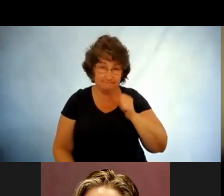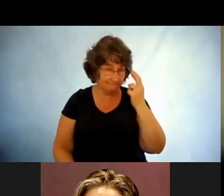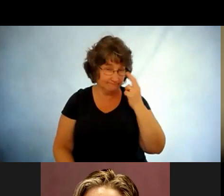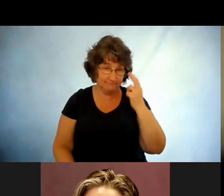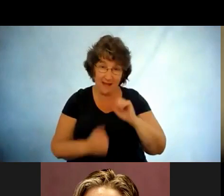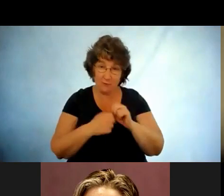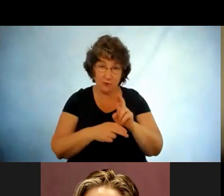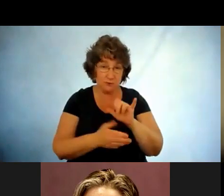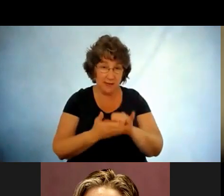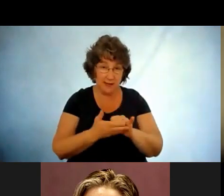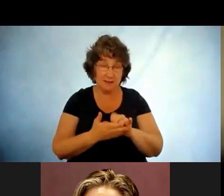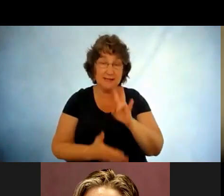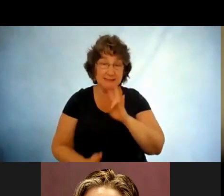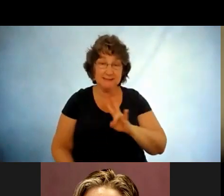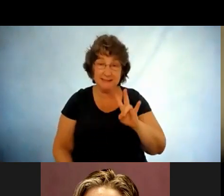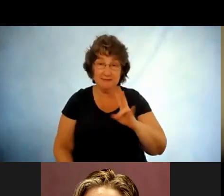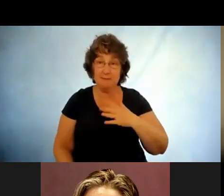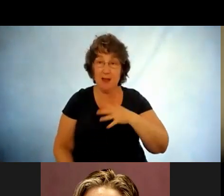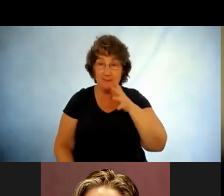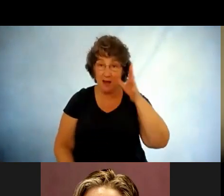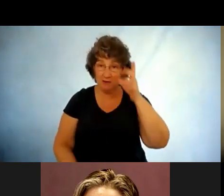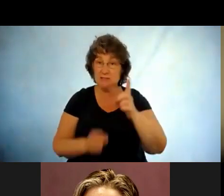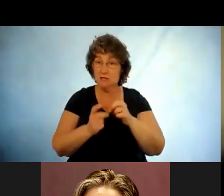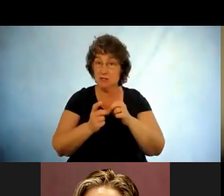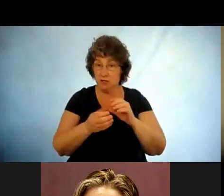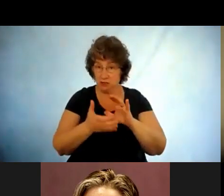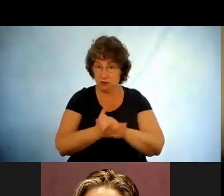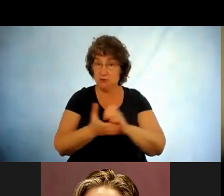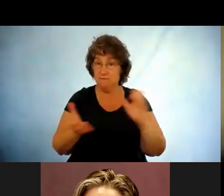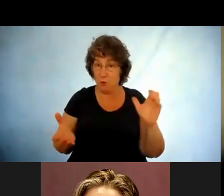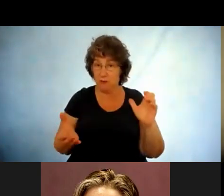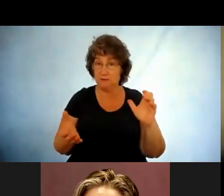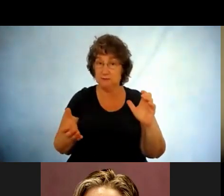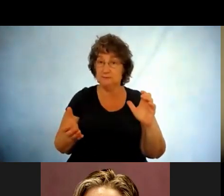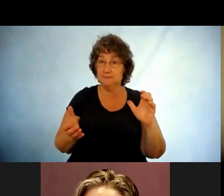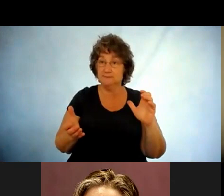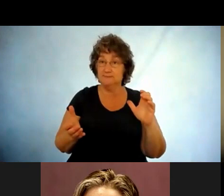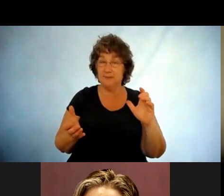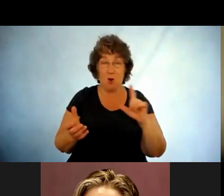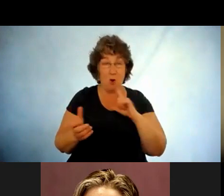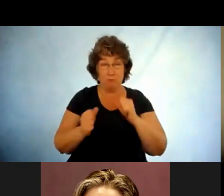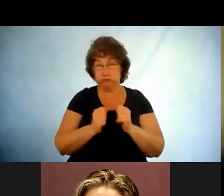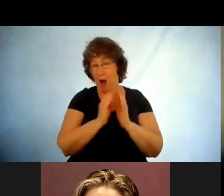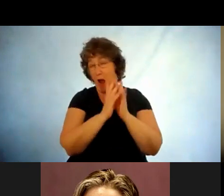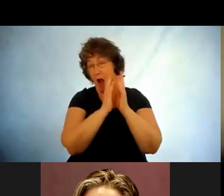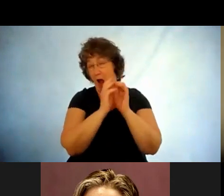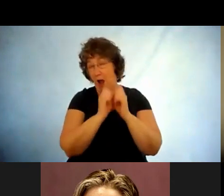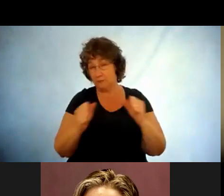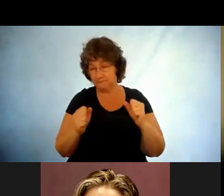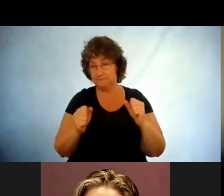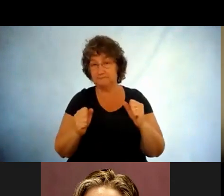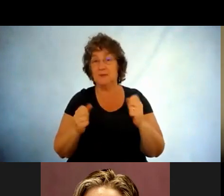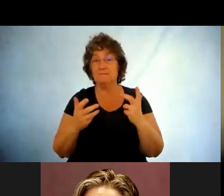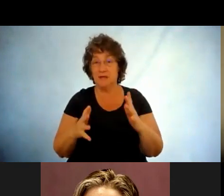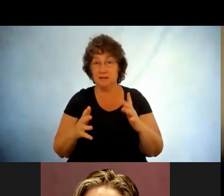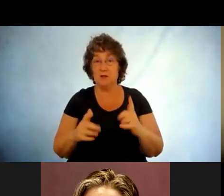7 years old, my parents had just divorced after a violent domestic dispute, and we were living aunt